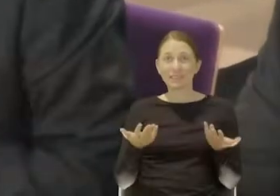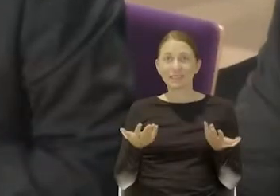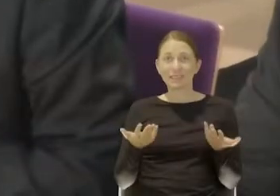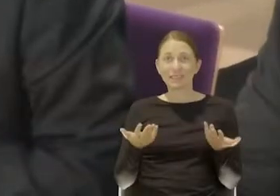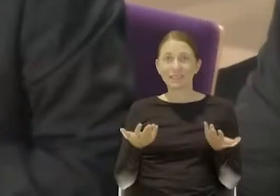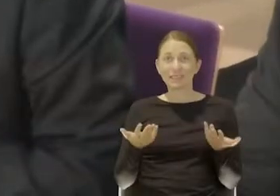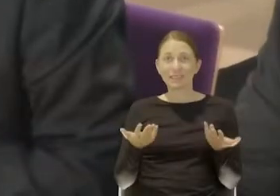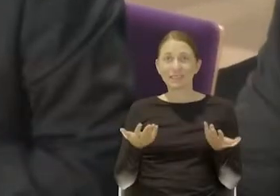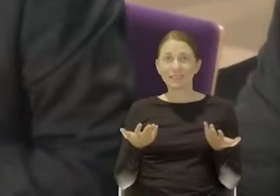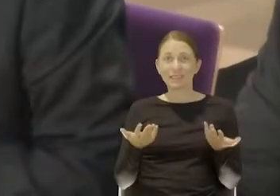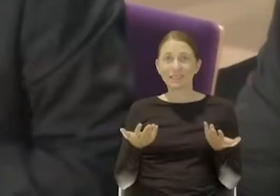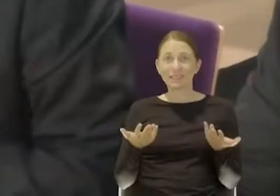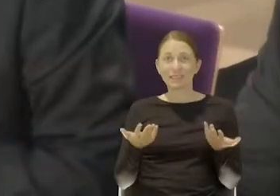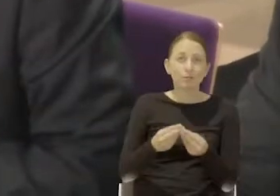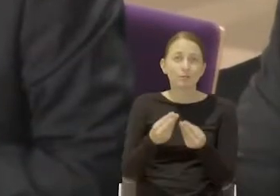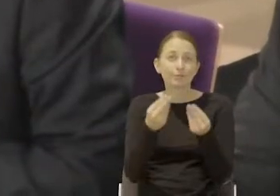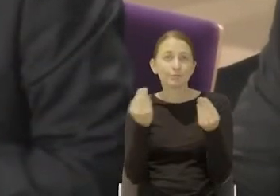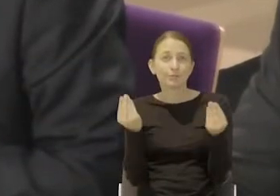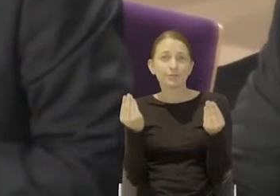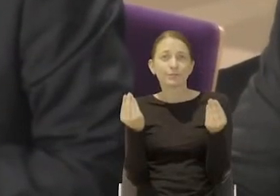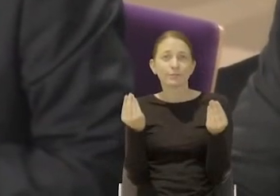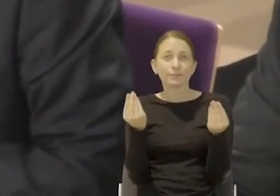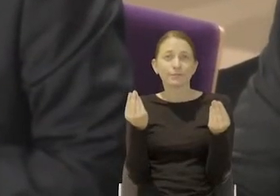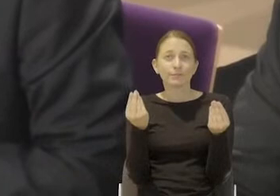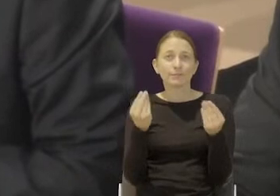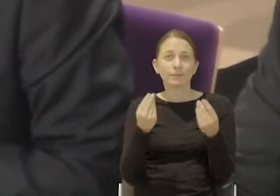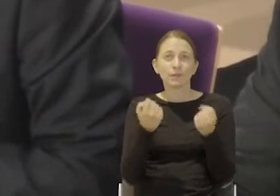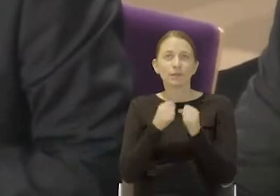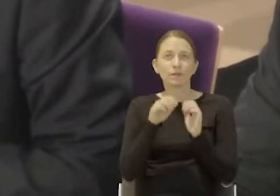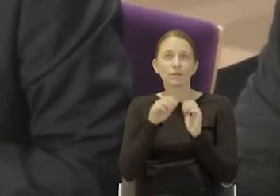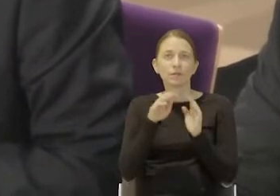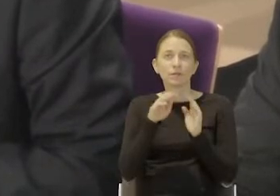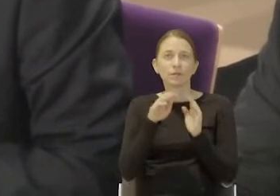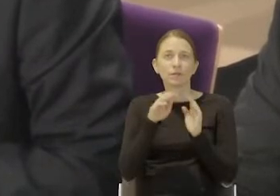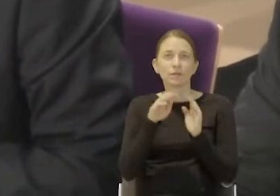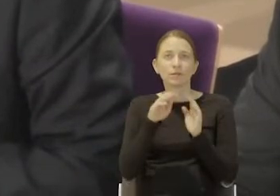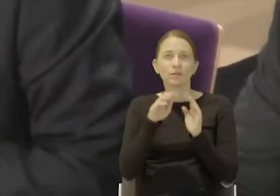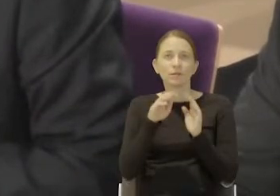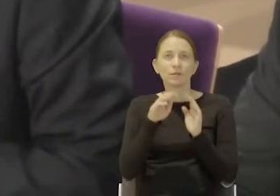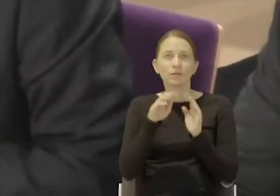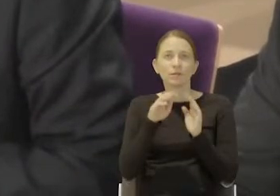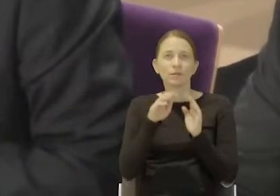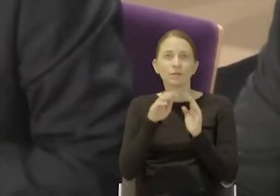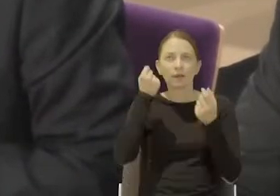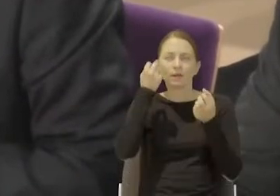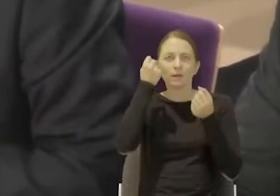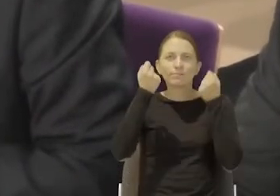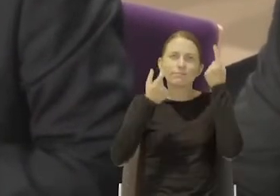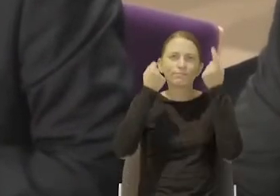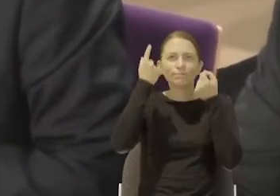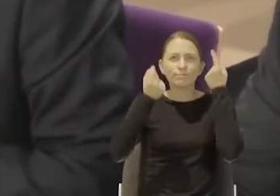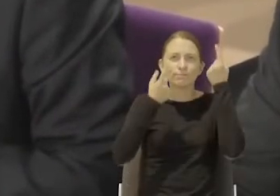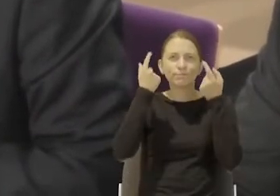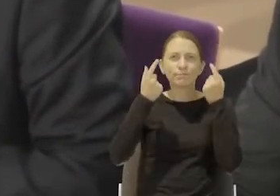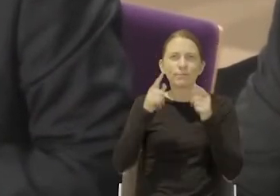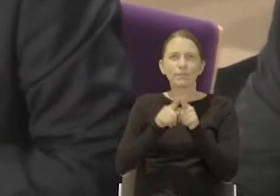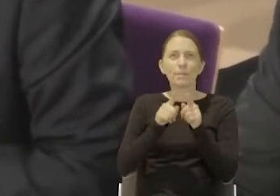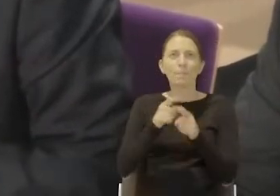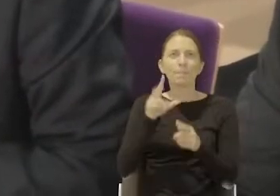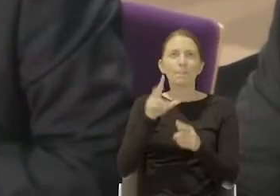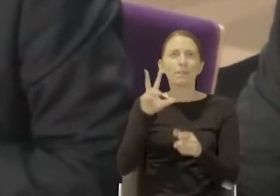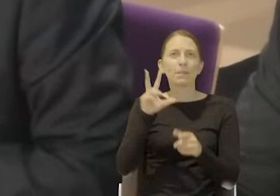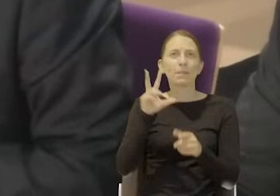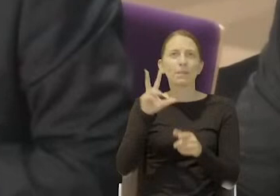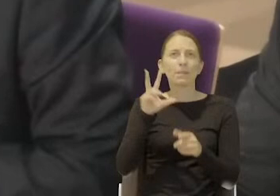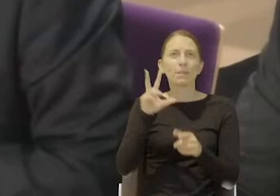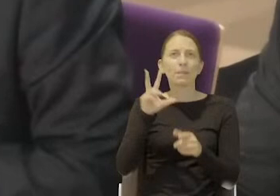different participatory mechanisms in place. I could mention here a number of such initiatives